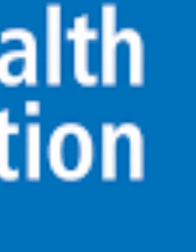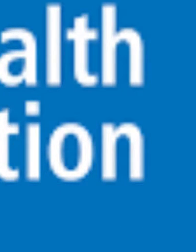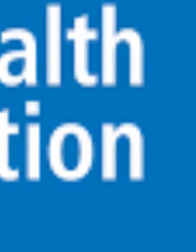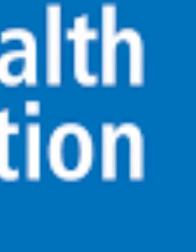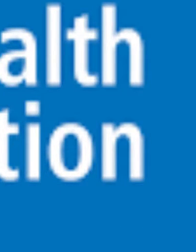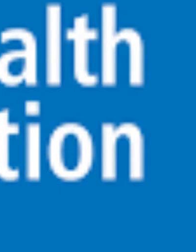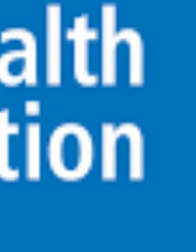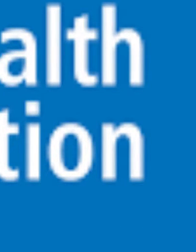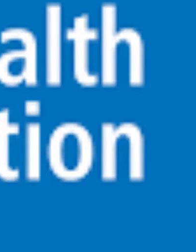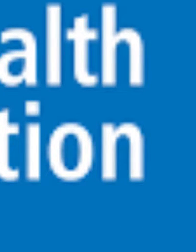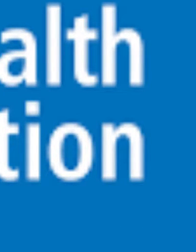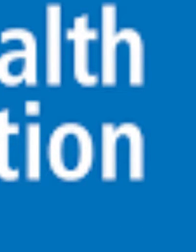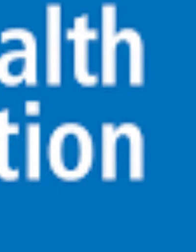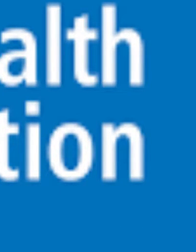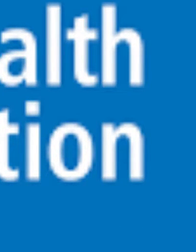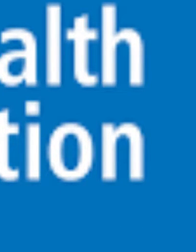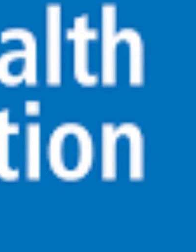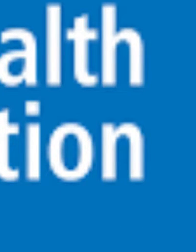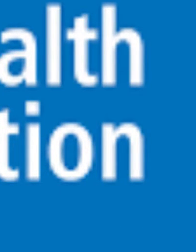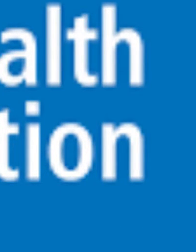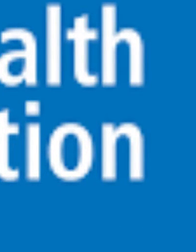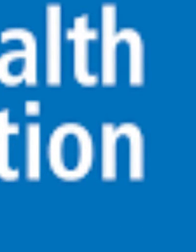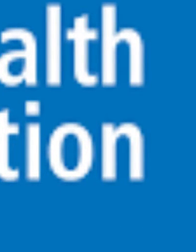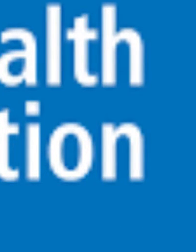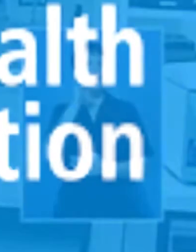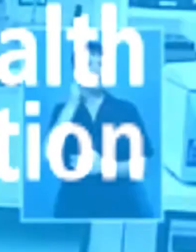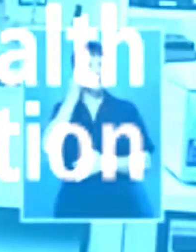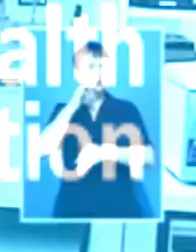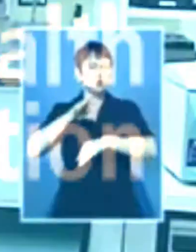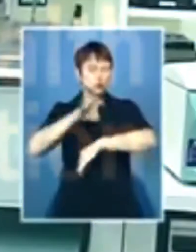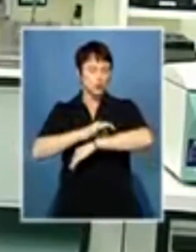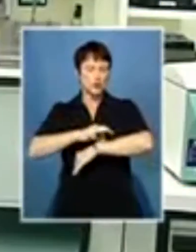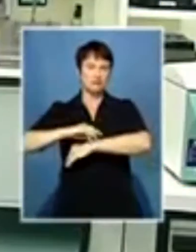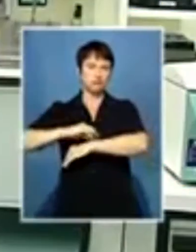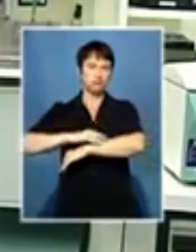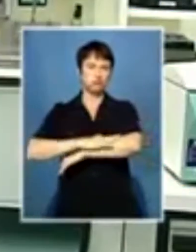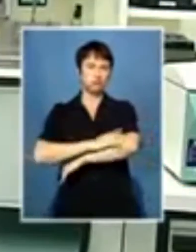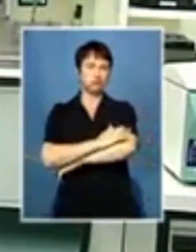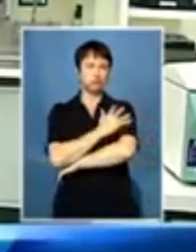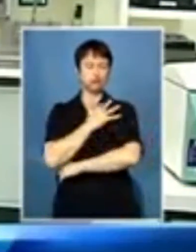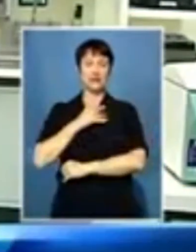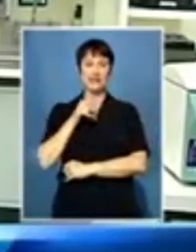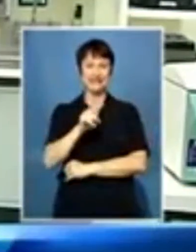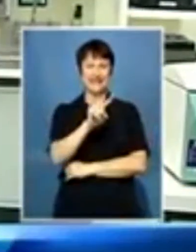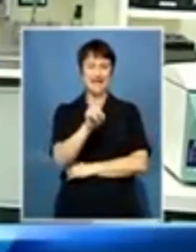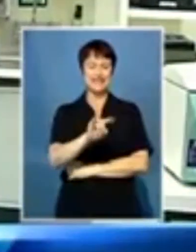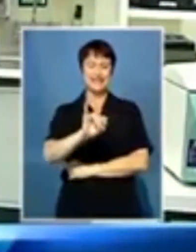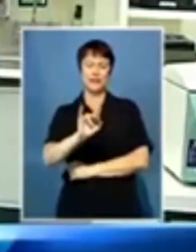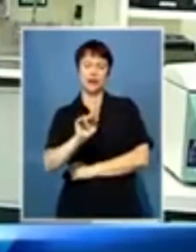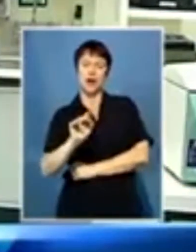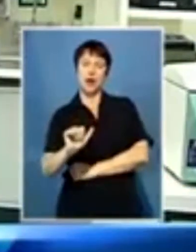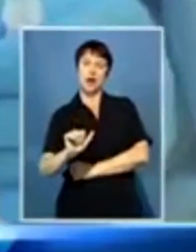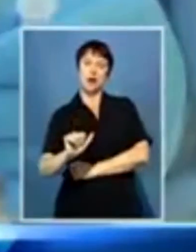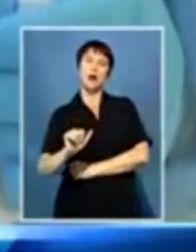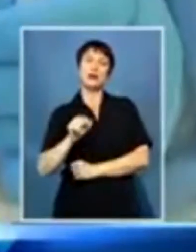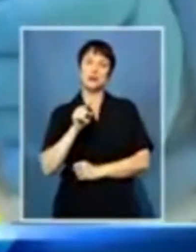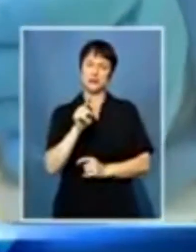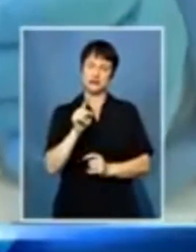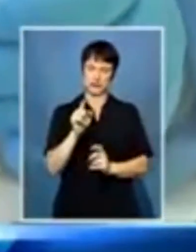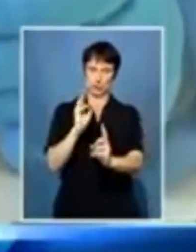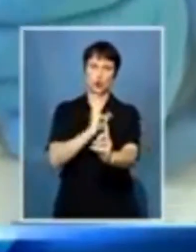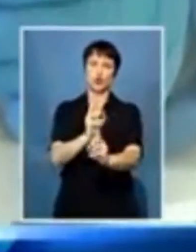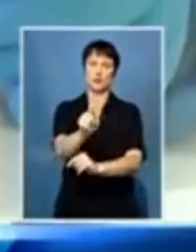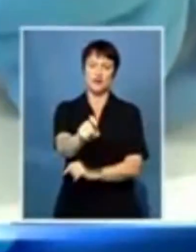after the World Health Organization declared Zika a global emergency. The National Institute for Communicable Diseases